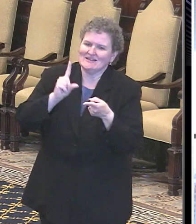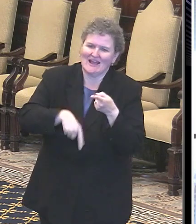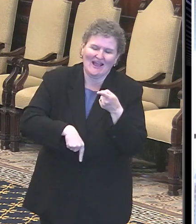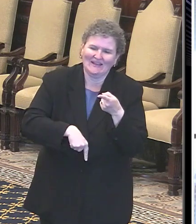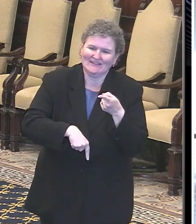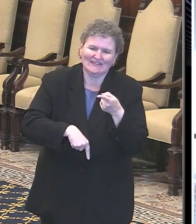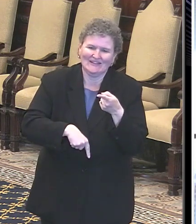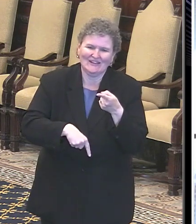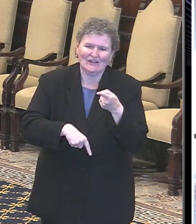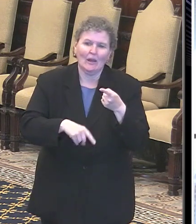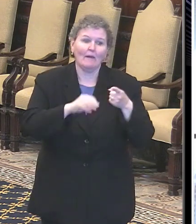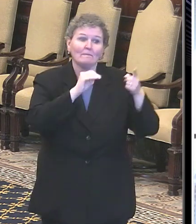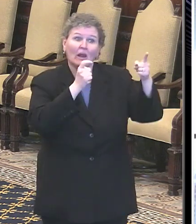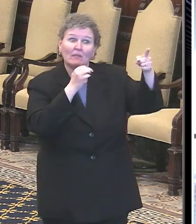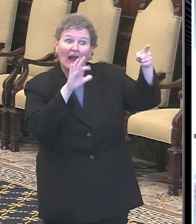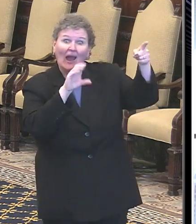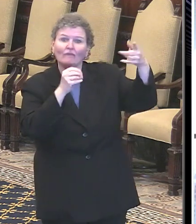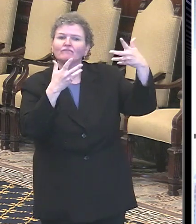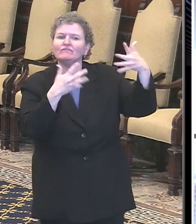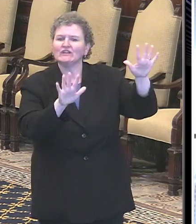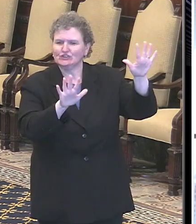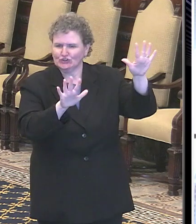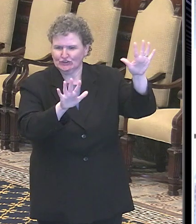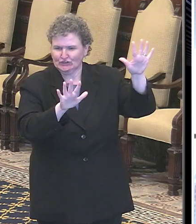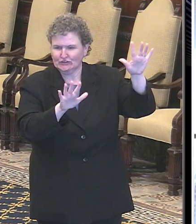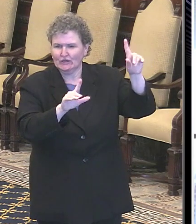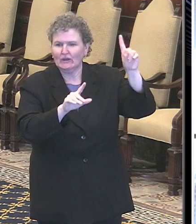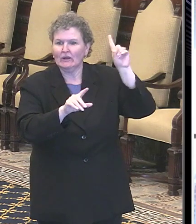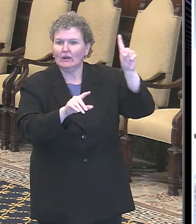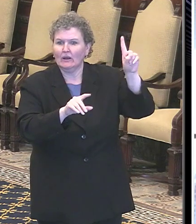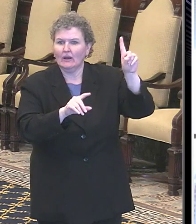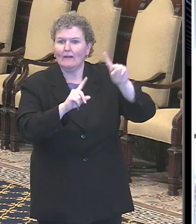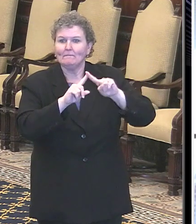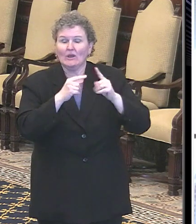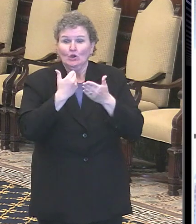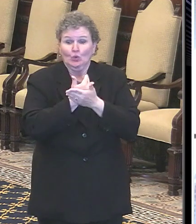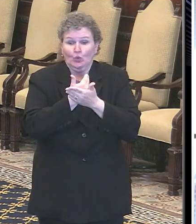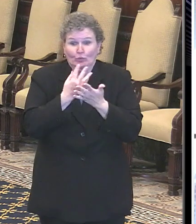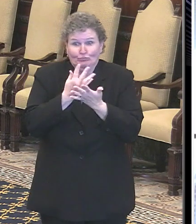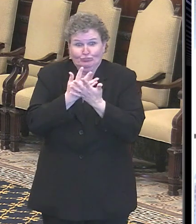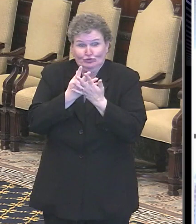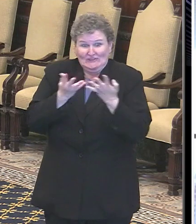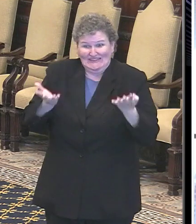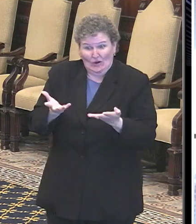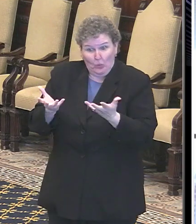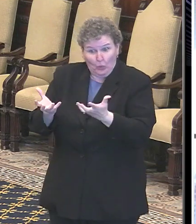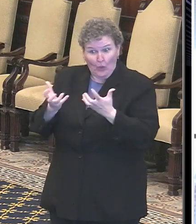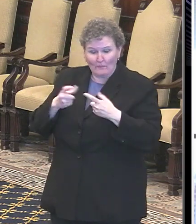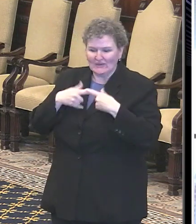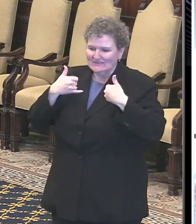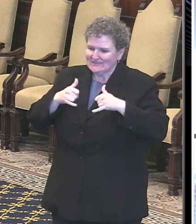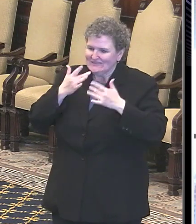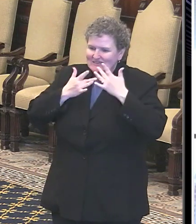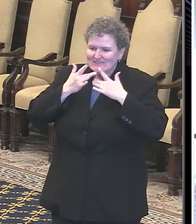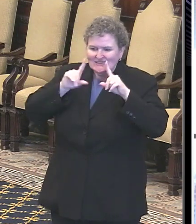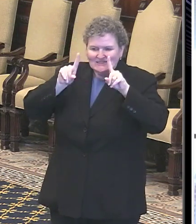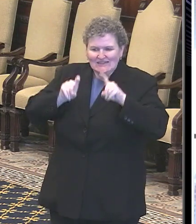people's desire to do that. We just don't have the available tests at this point, and certainly not in all the congregate care facilities across the city.